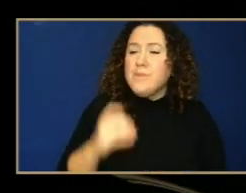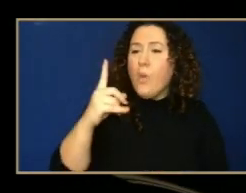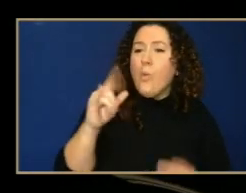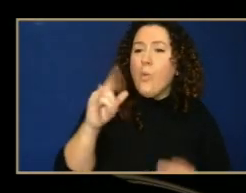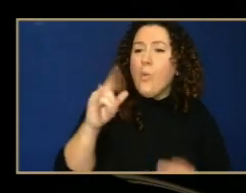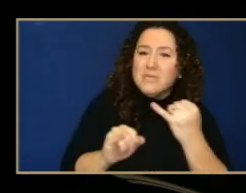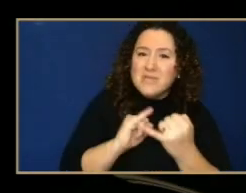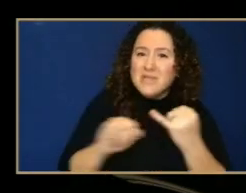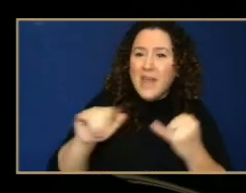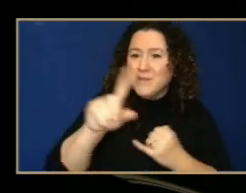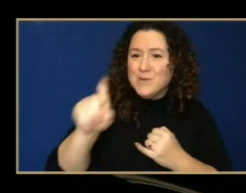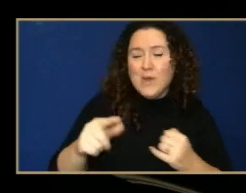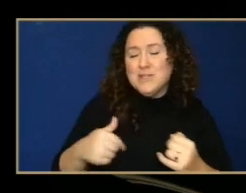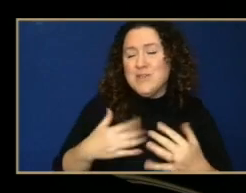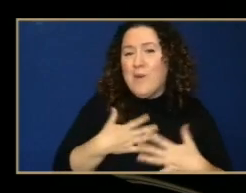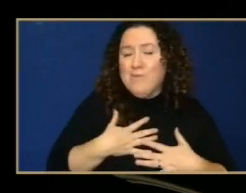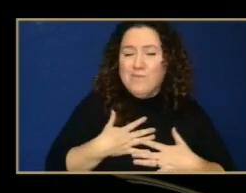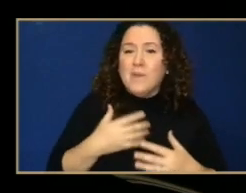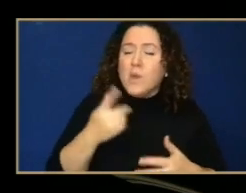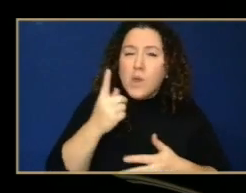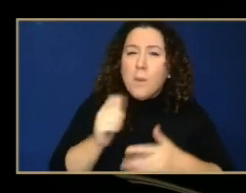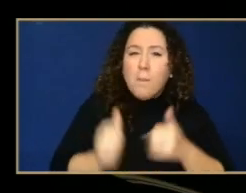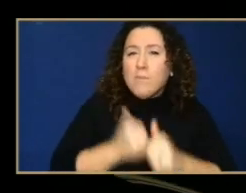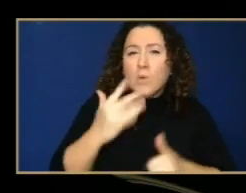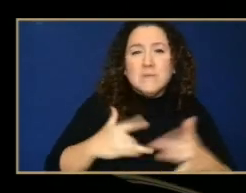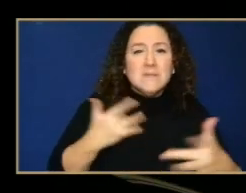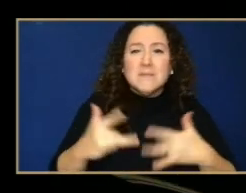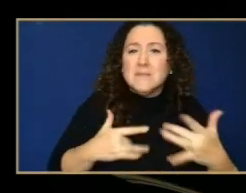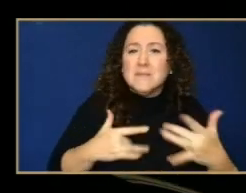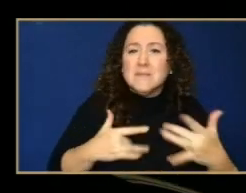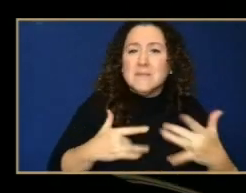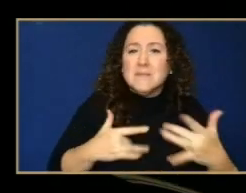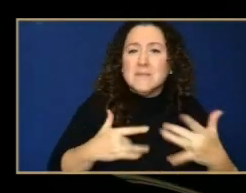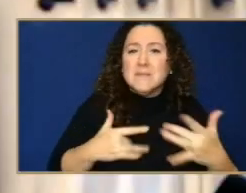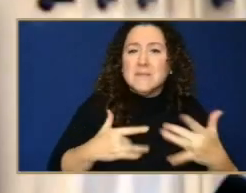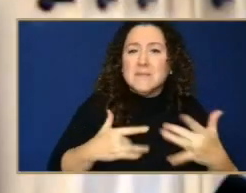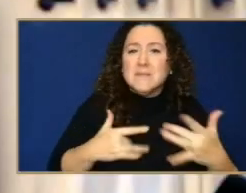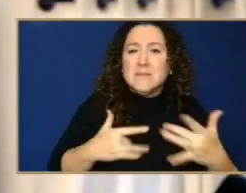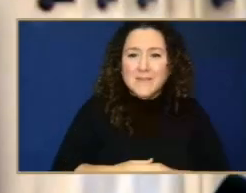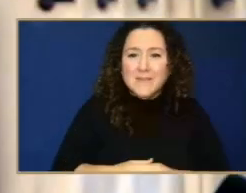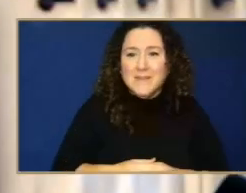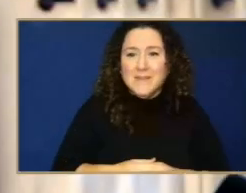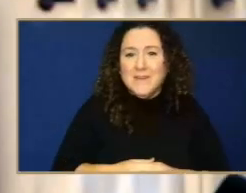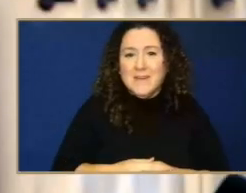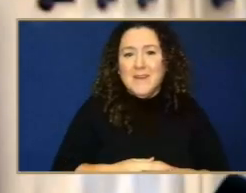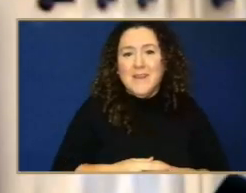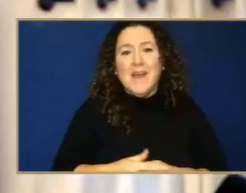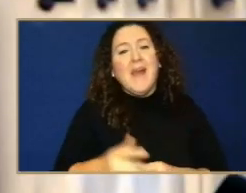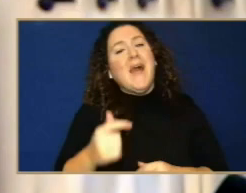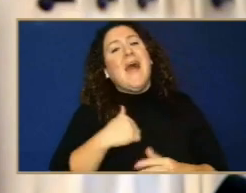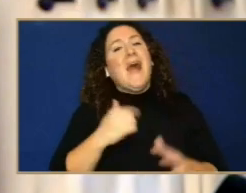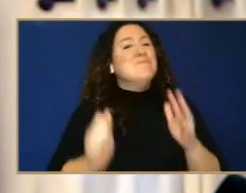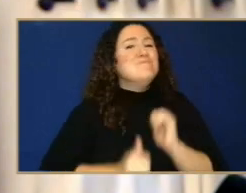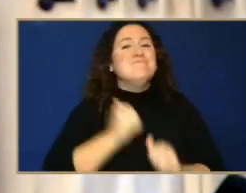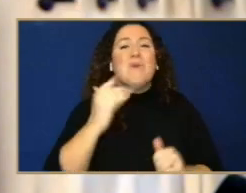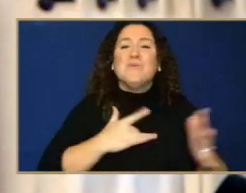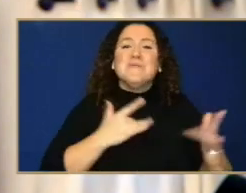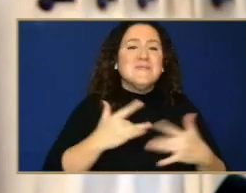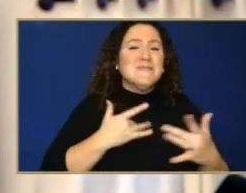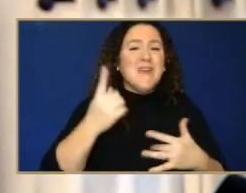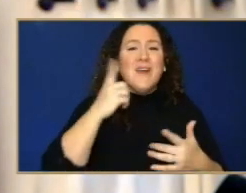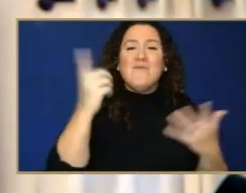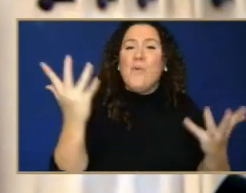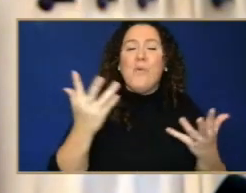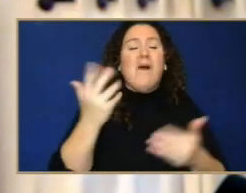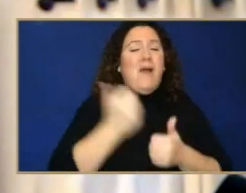excited about for this event? I'm most excited for everybody to go outside and look up and really see our place in the